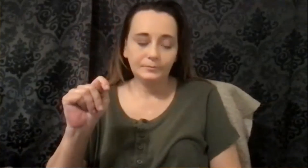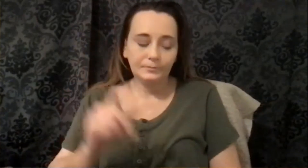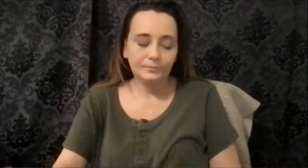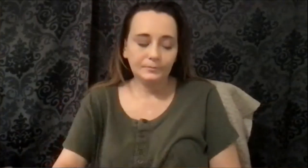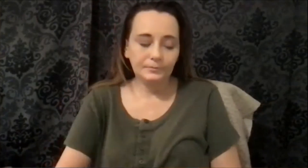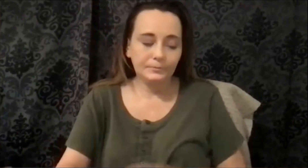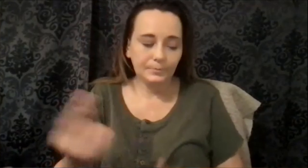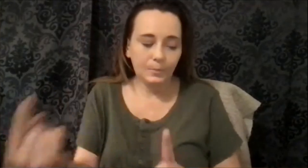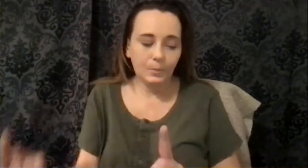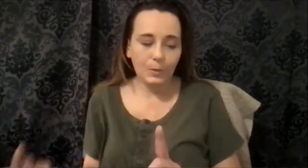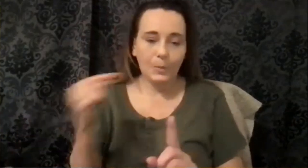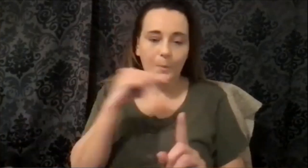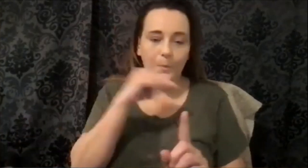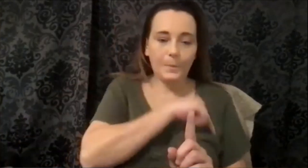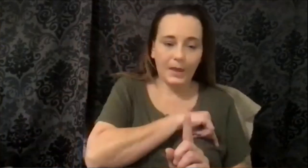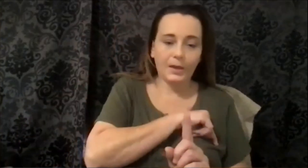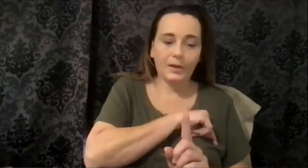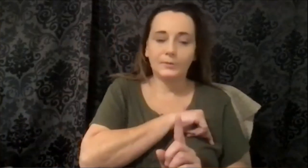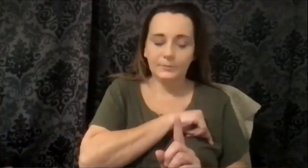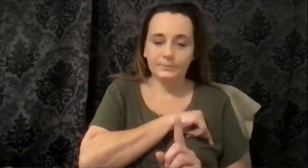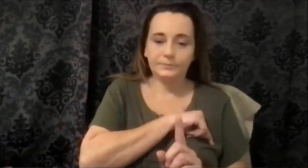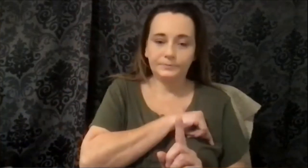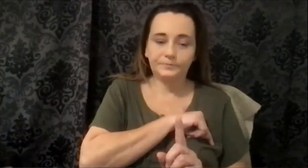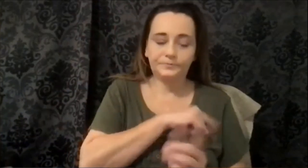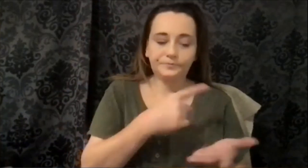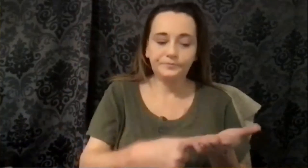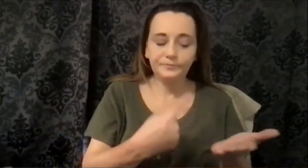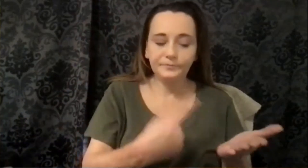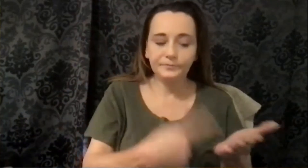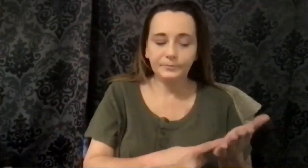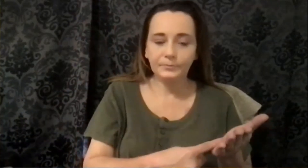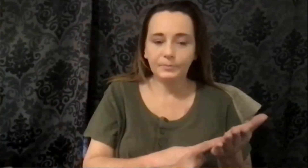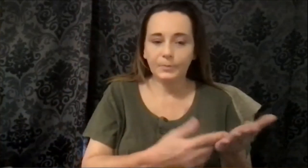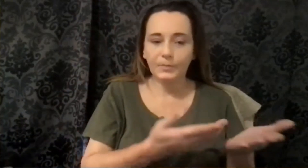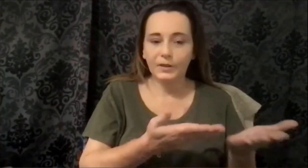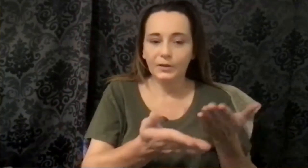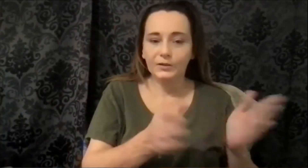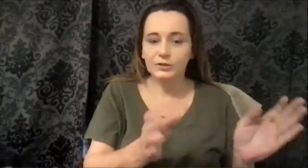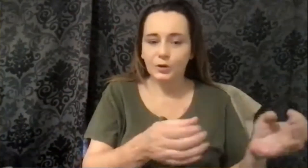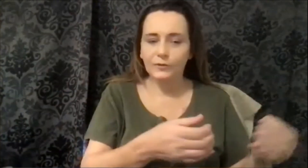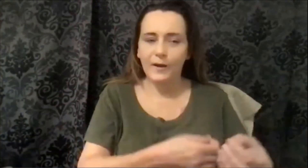different offices, I noticed that you didn't mention the service office in Russia. Is that no